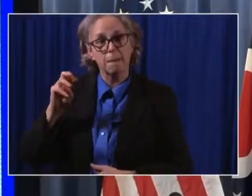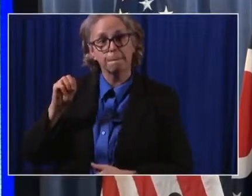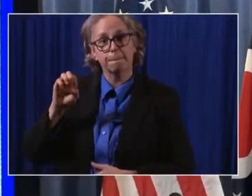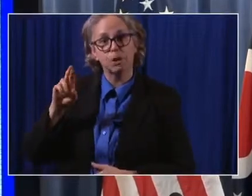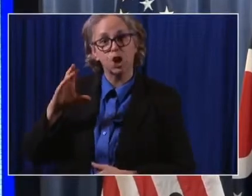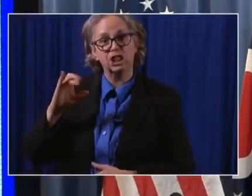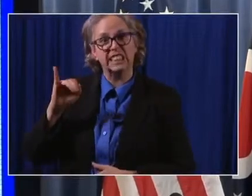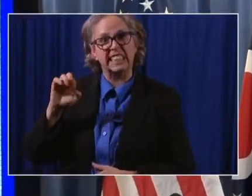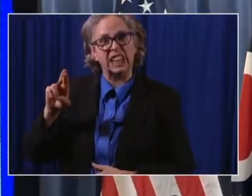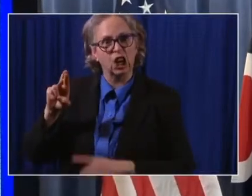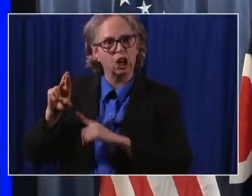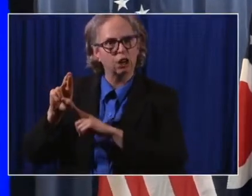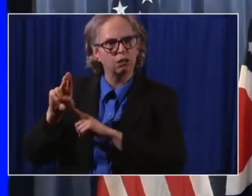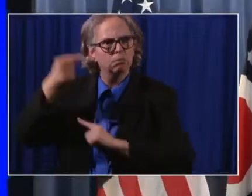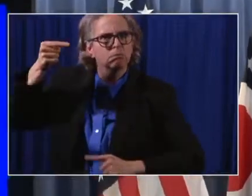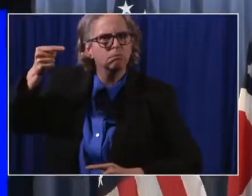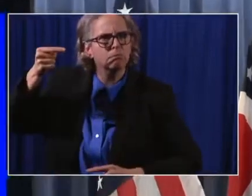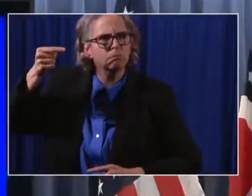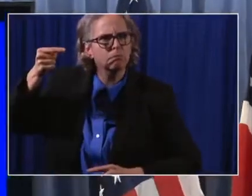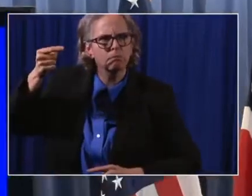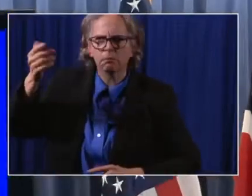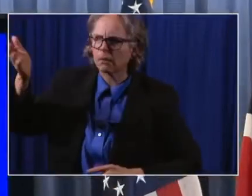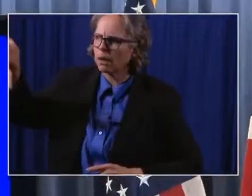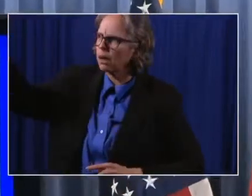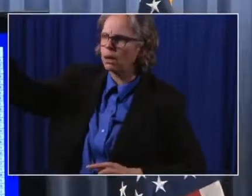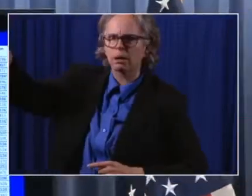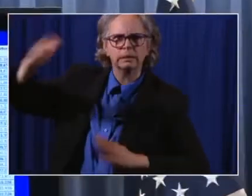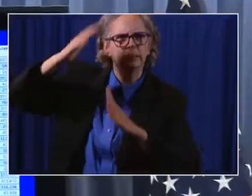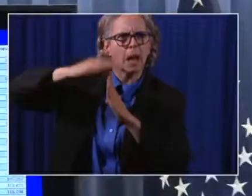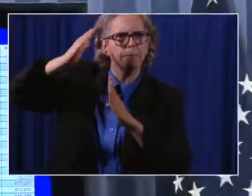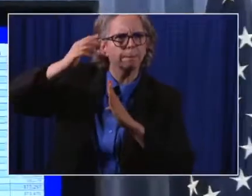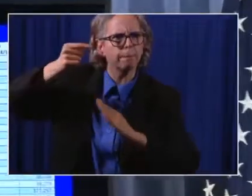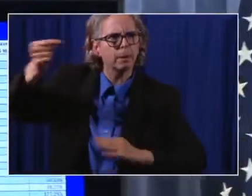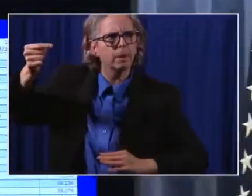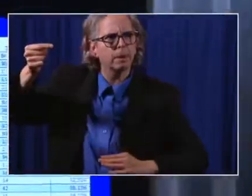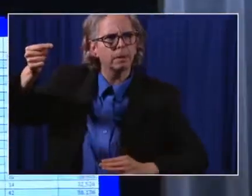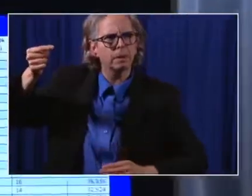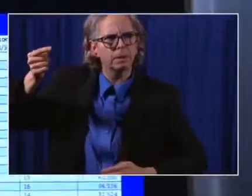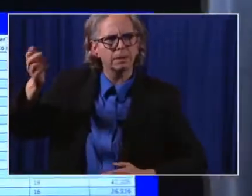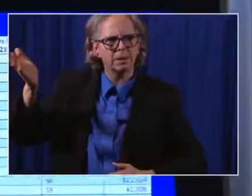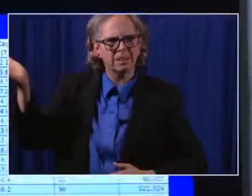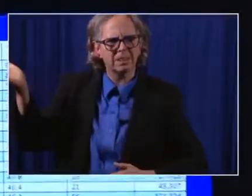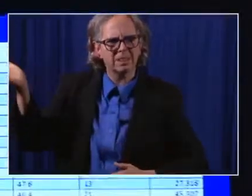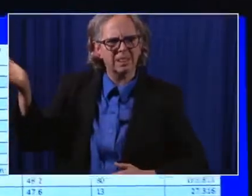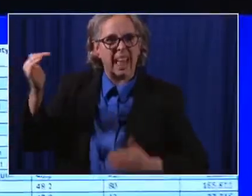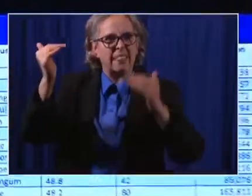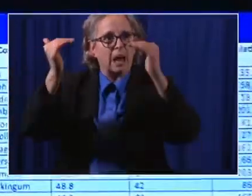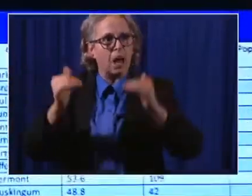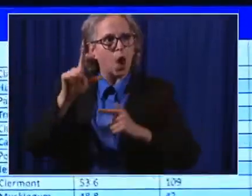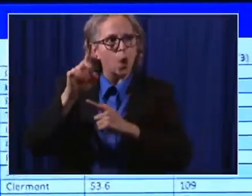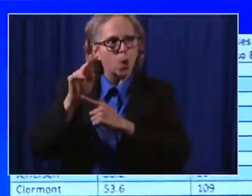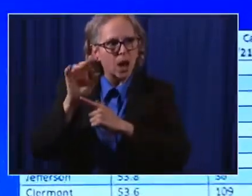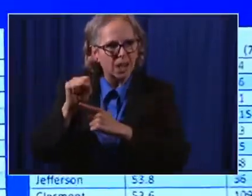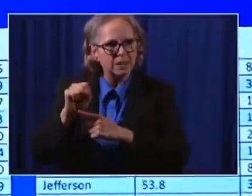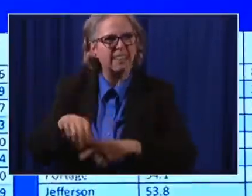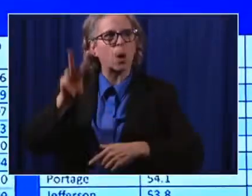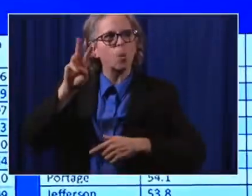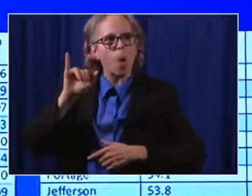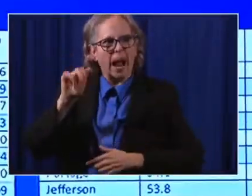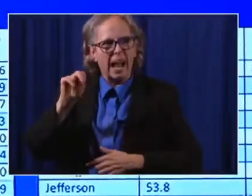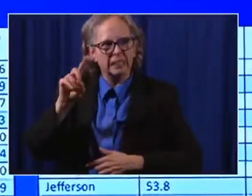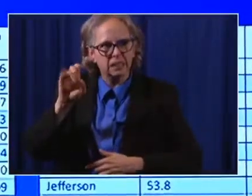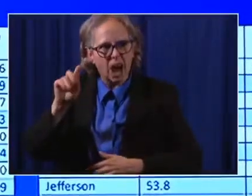small county, Western Ohio. The next highest is Lucas, then Wyandotte, then Franklin, Hancock,